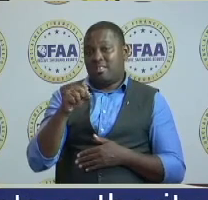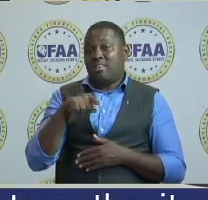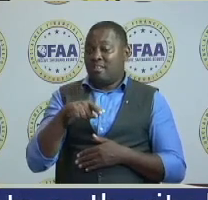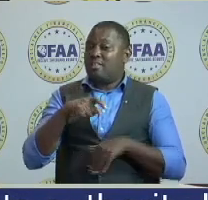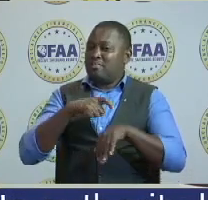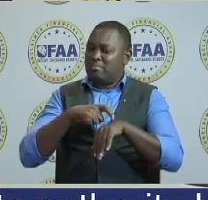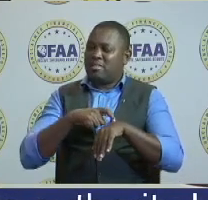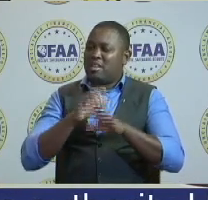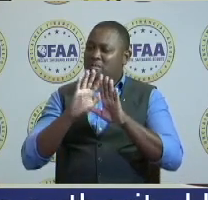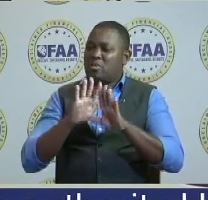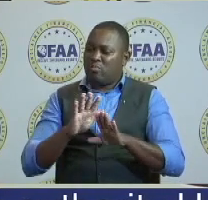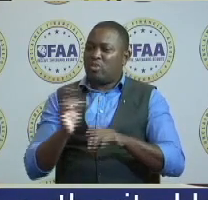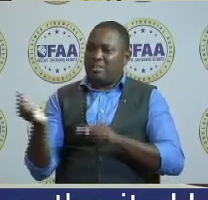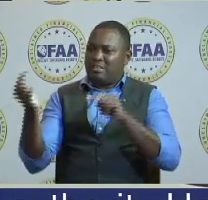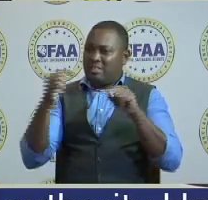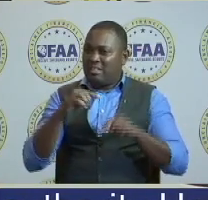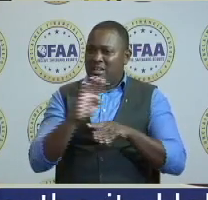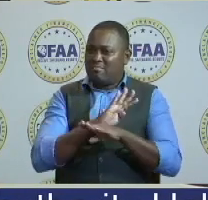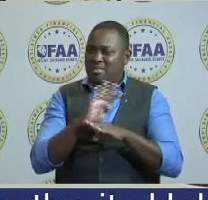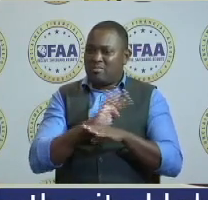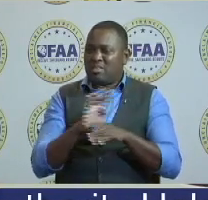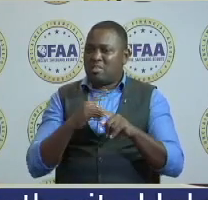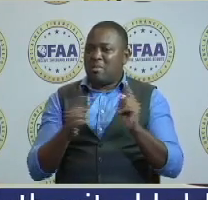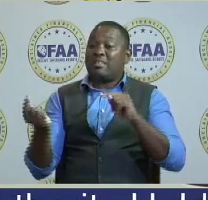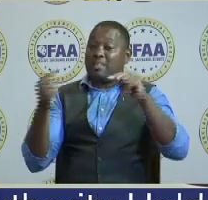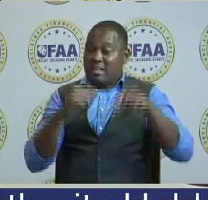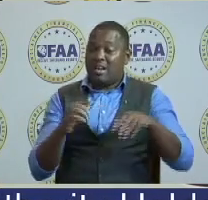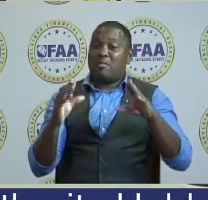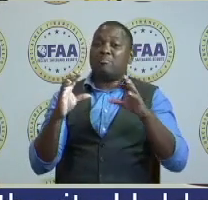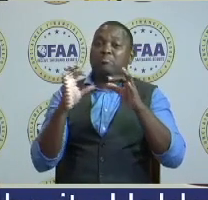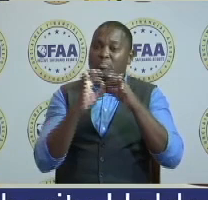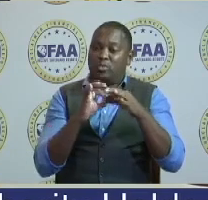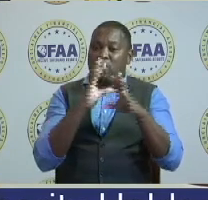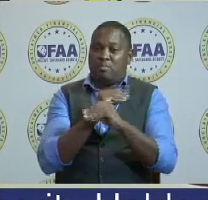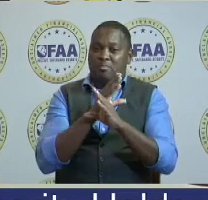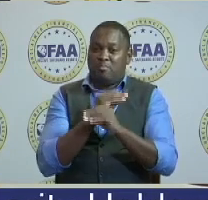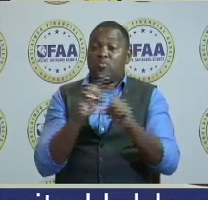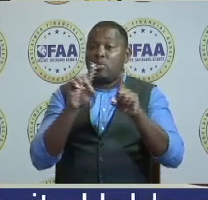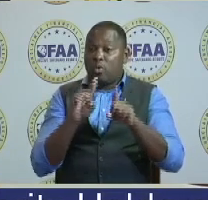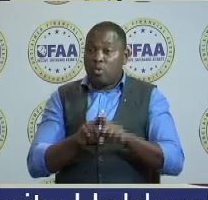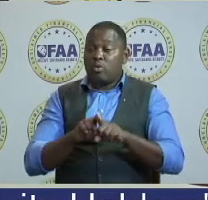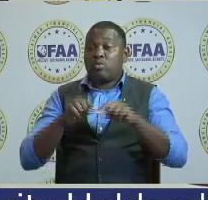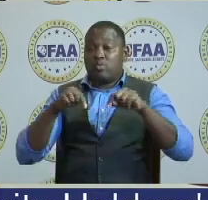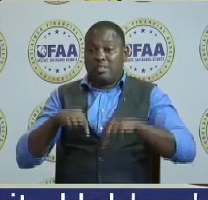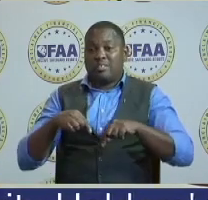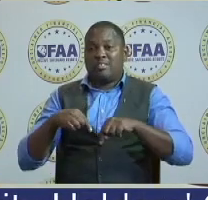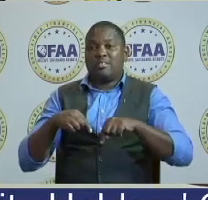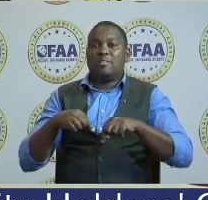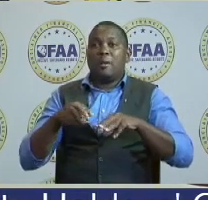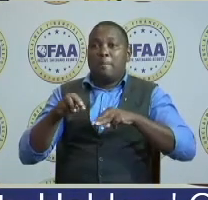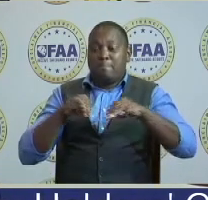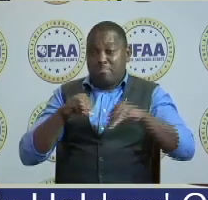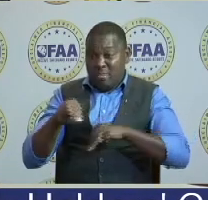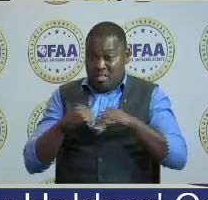precious time out of his busy schedule. My thanks to the management for organizing this and those that